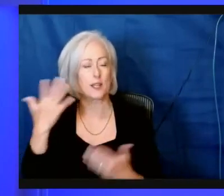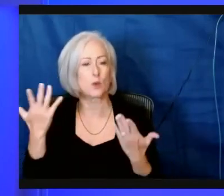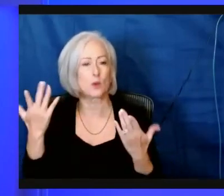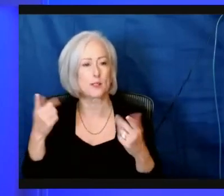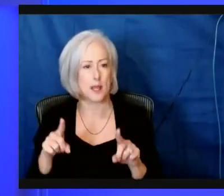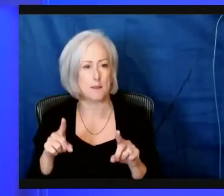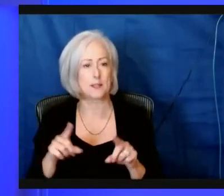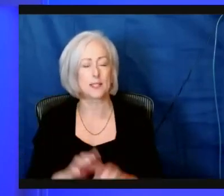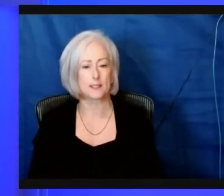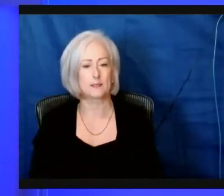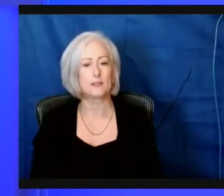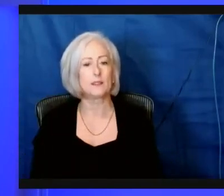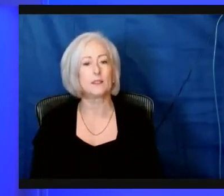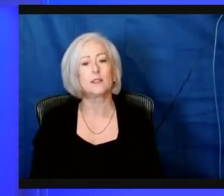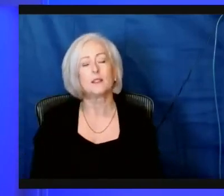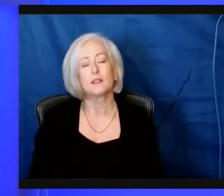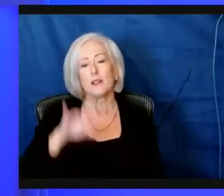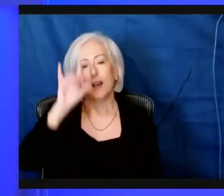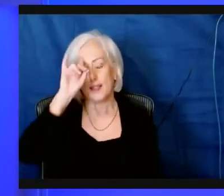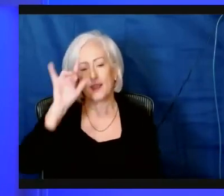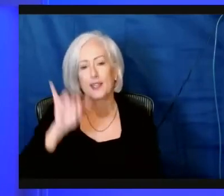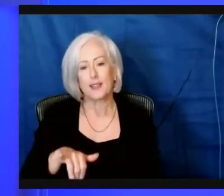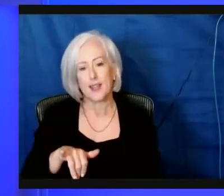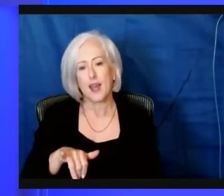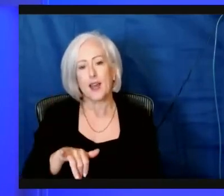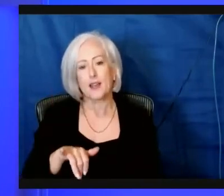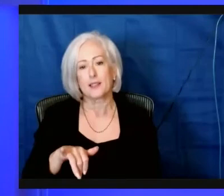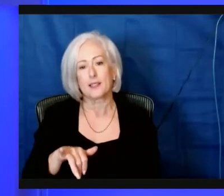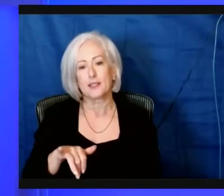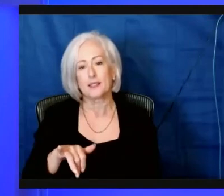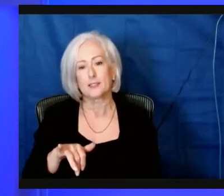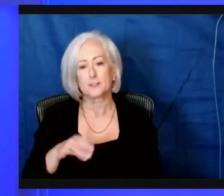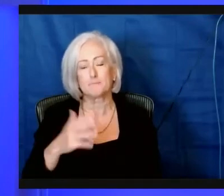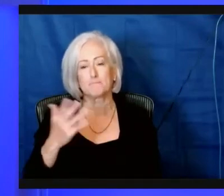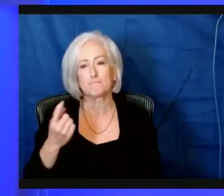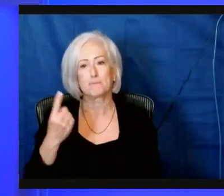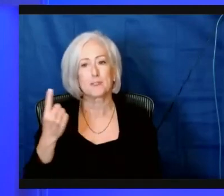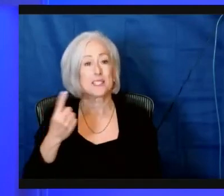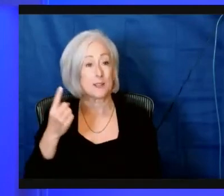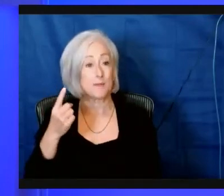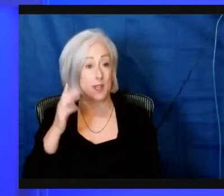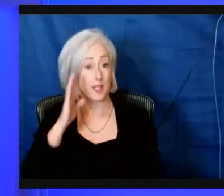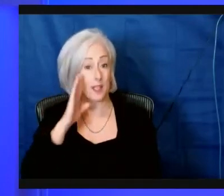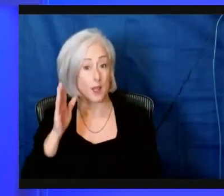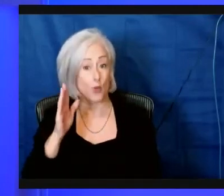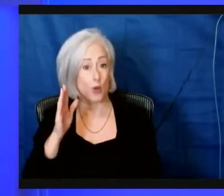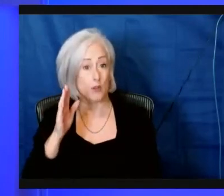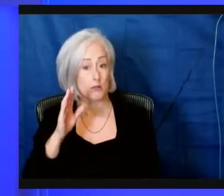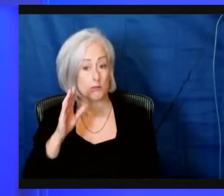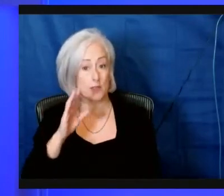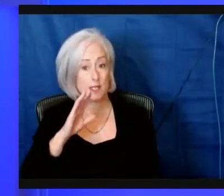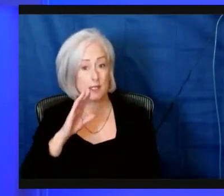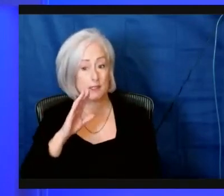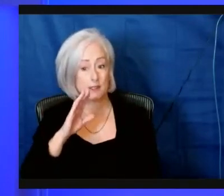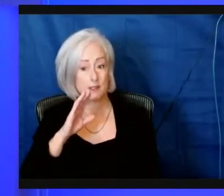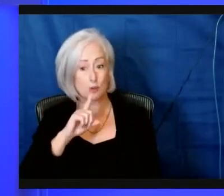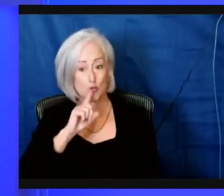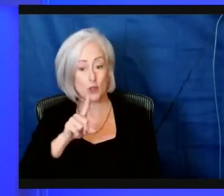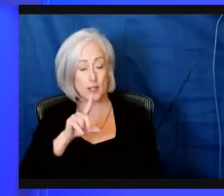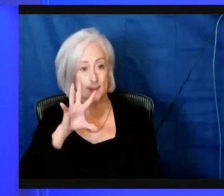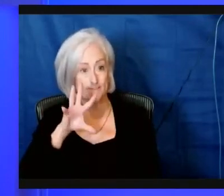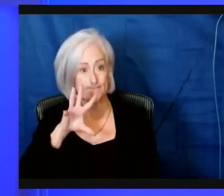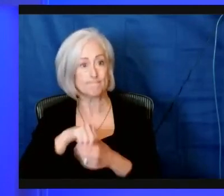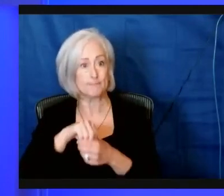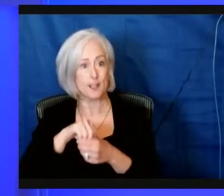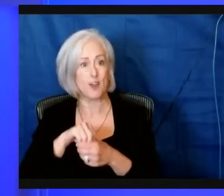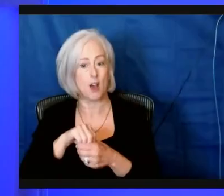I think those are aspects that will be a big player in when we get to that next level, and